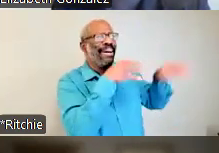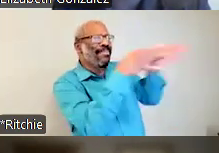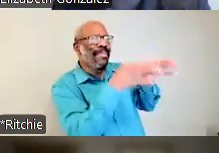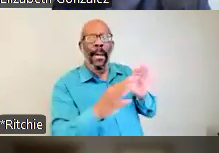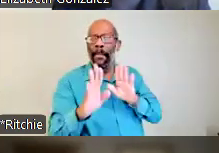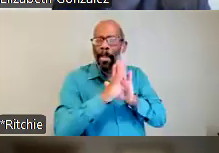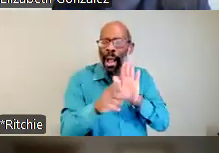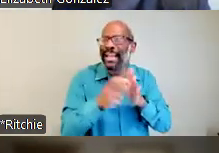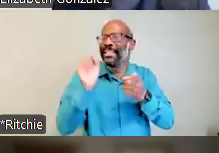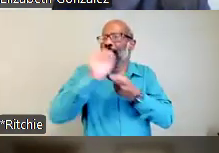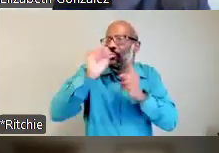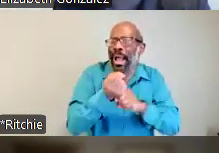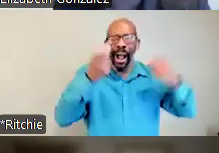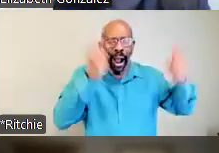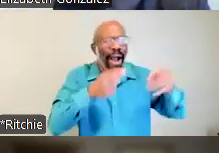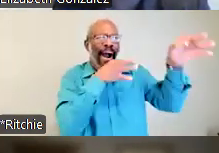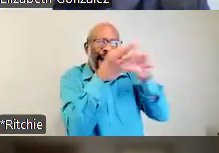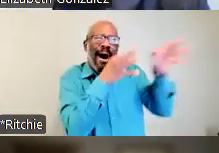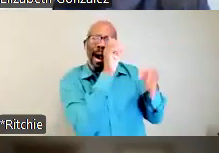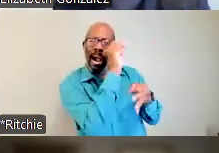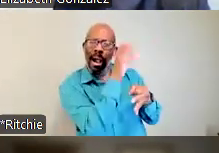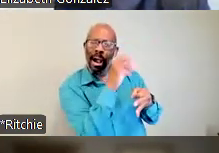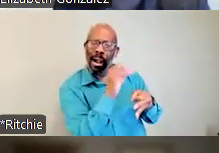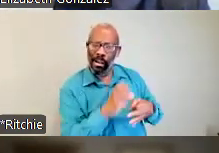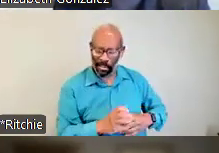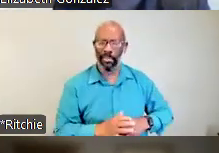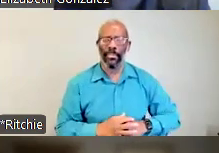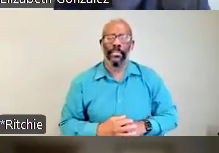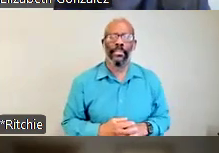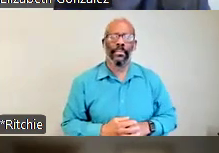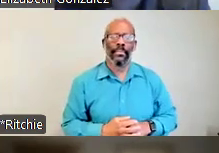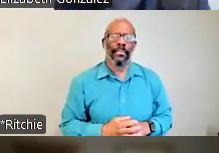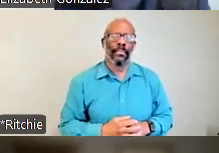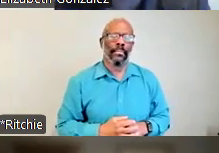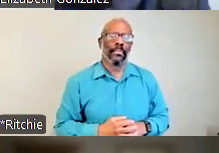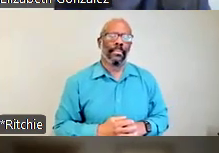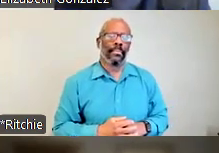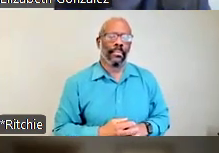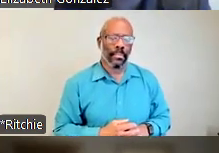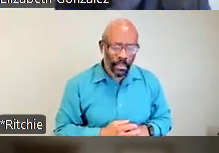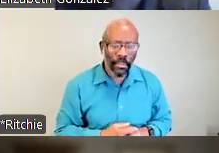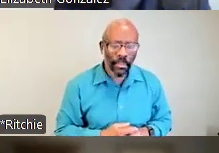Many banks are offering disaster relief options.